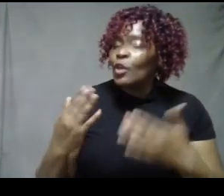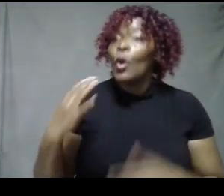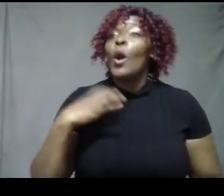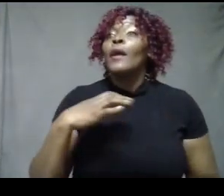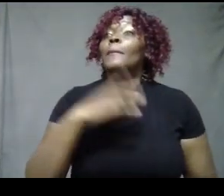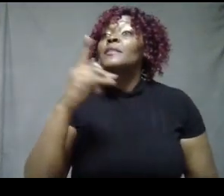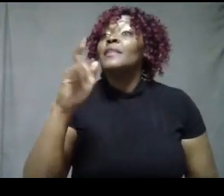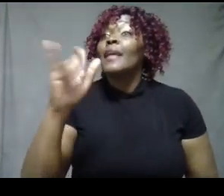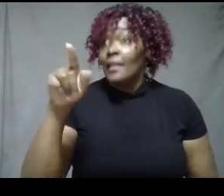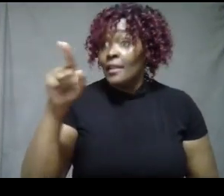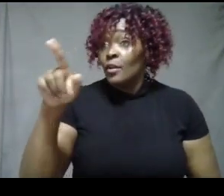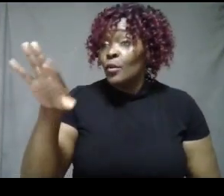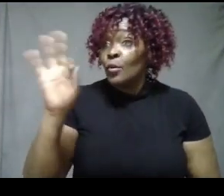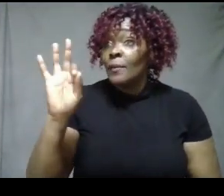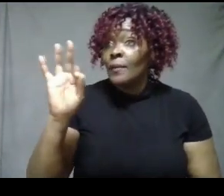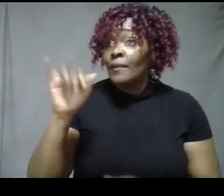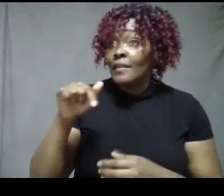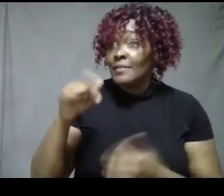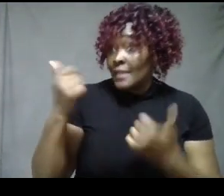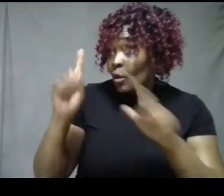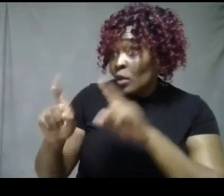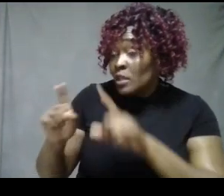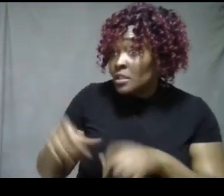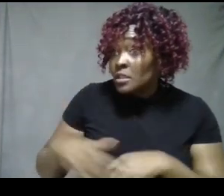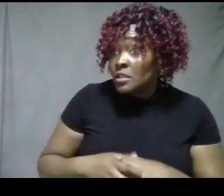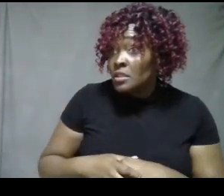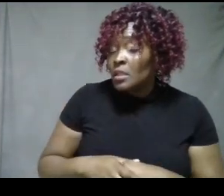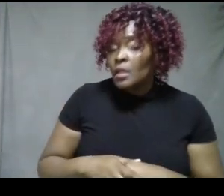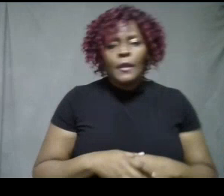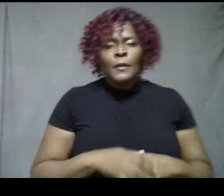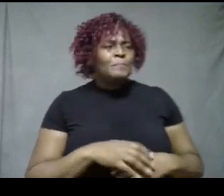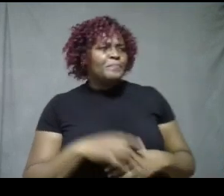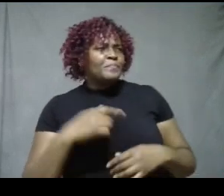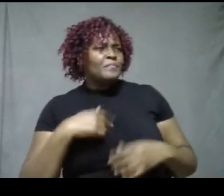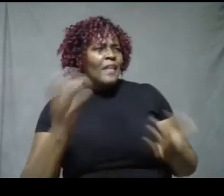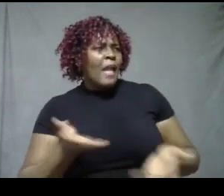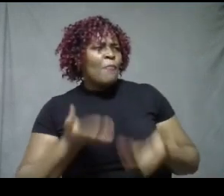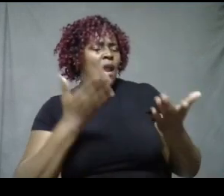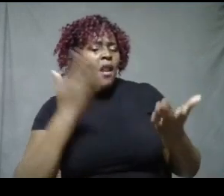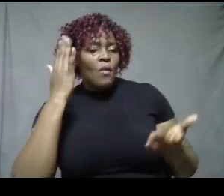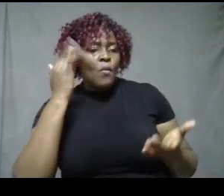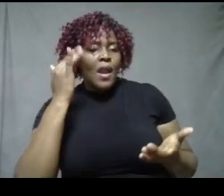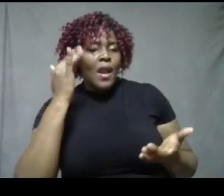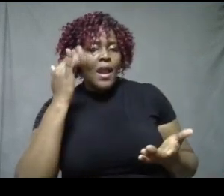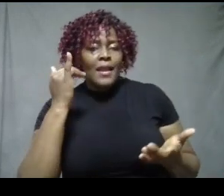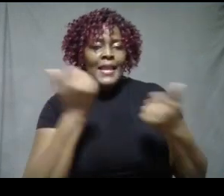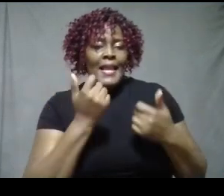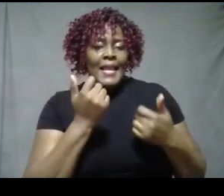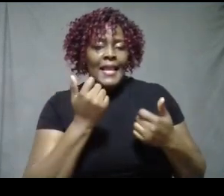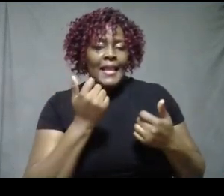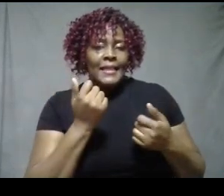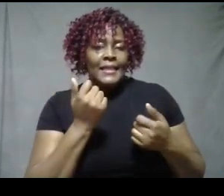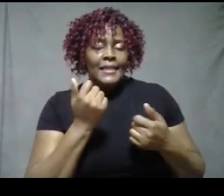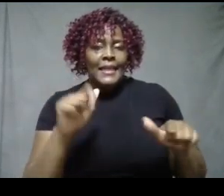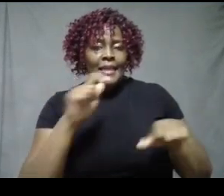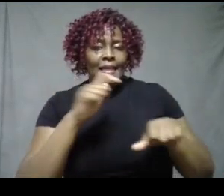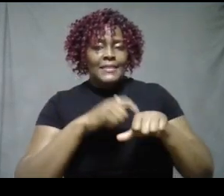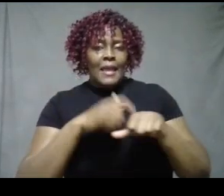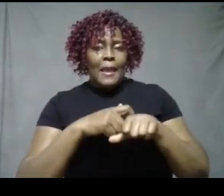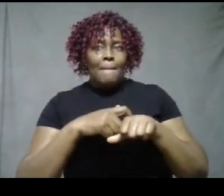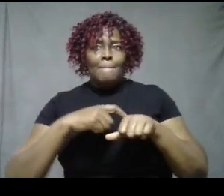item. Do you have any questions? No, I brought this up because anytime we're getting a large amount of money